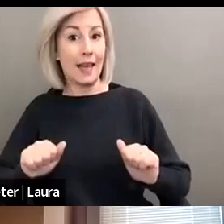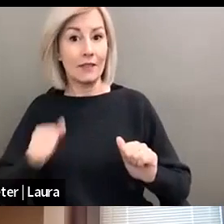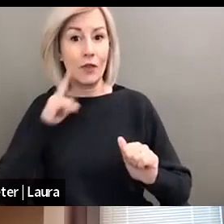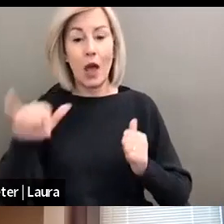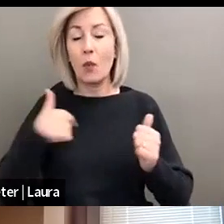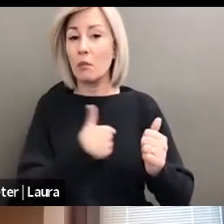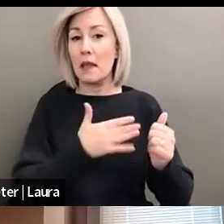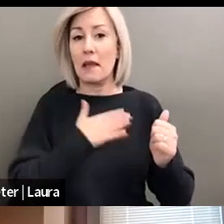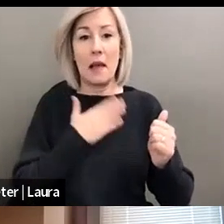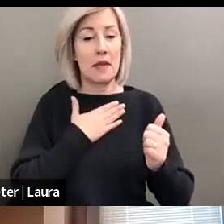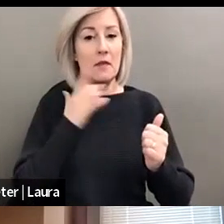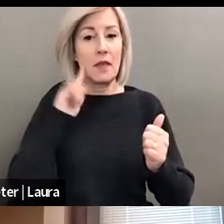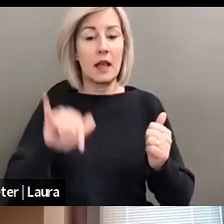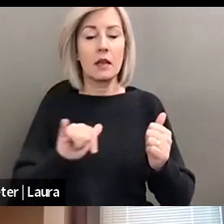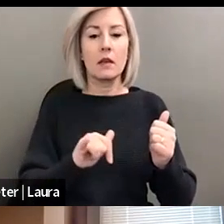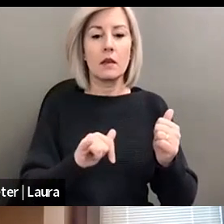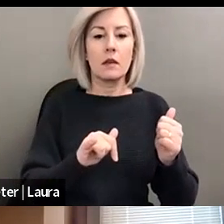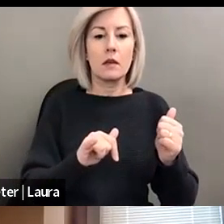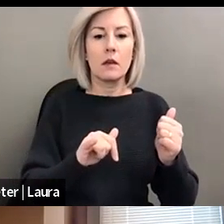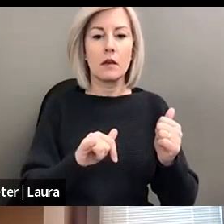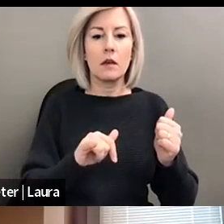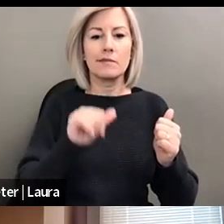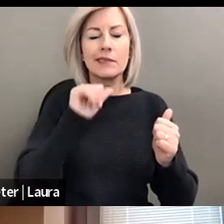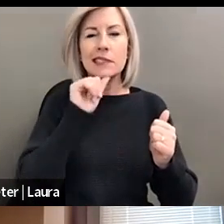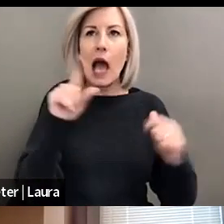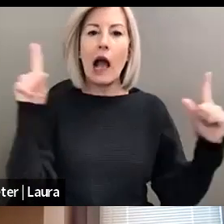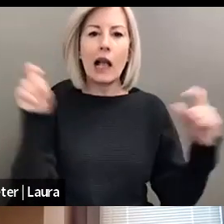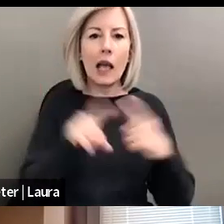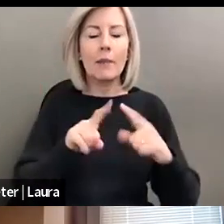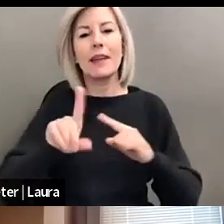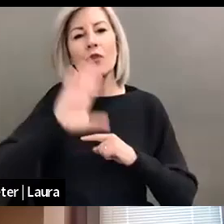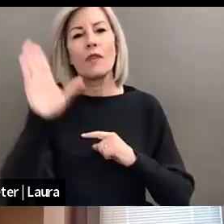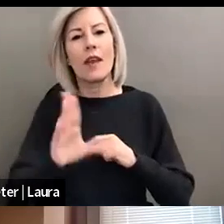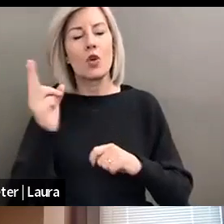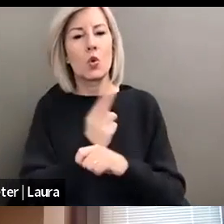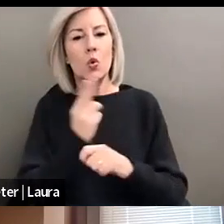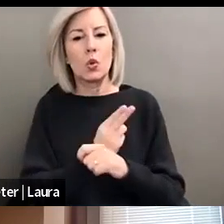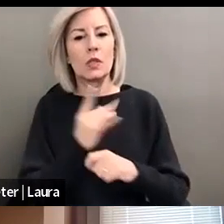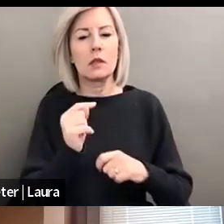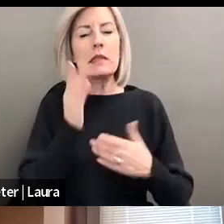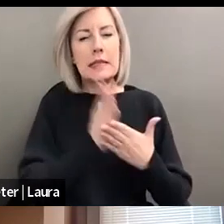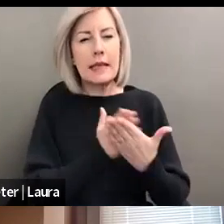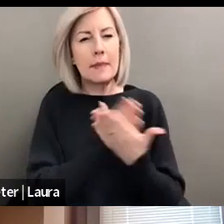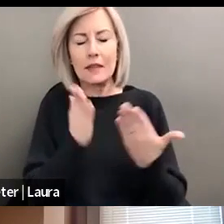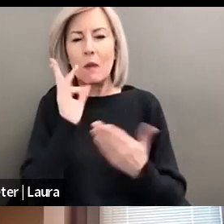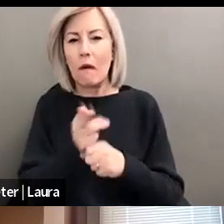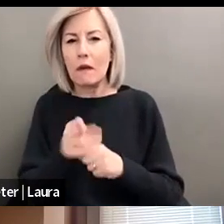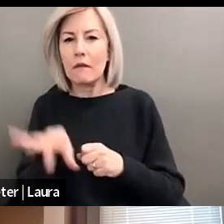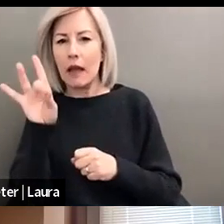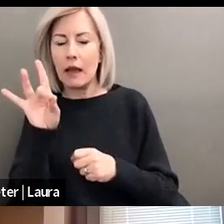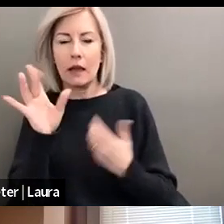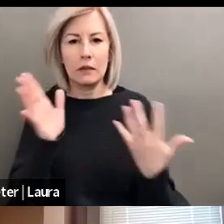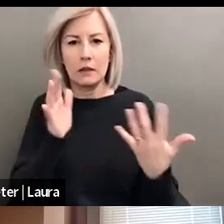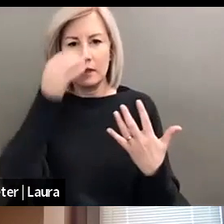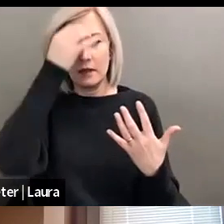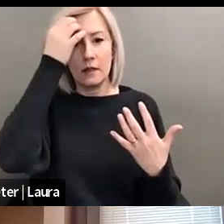happy to do that. The site is, I wouldn't say it's complicated, but if you've never used it before, some things are hard to find if you've not done it